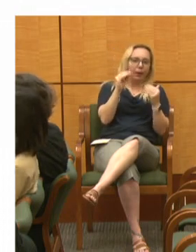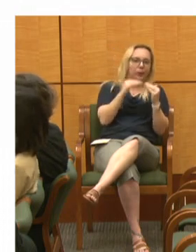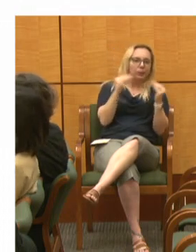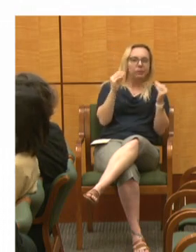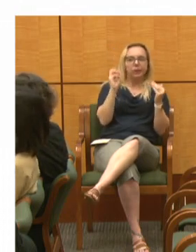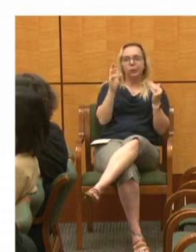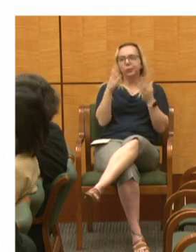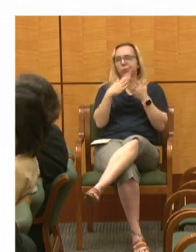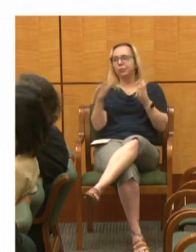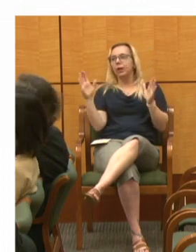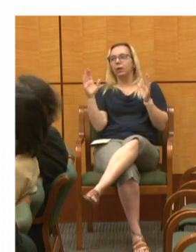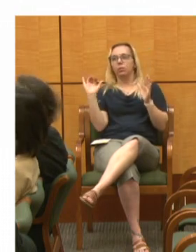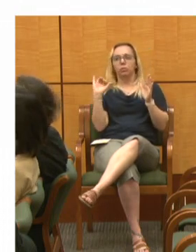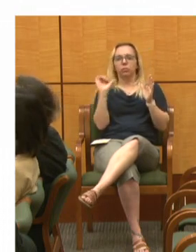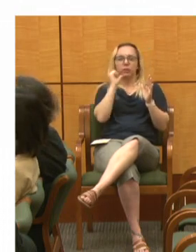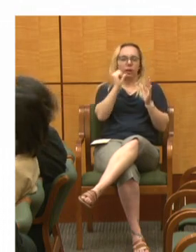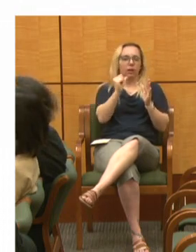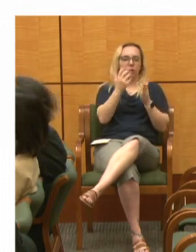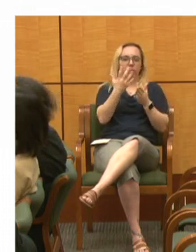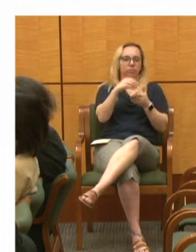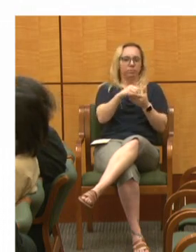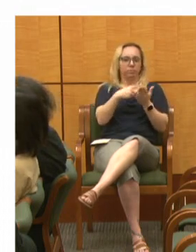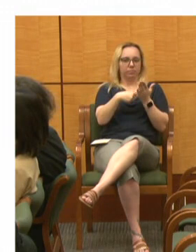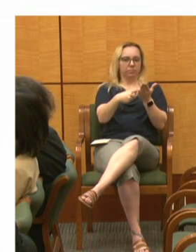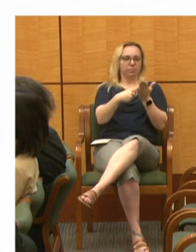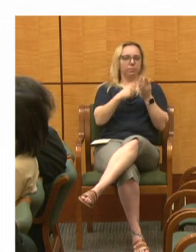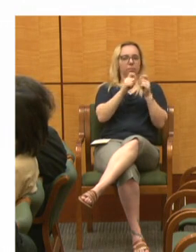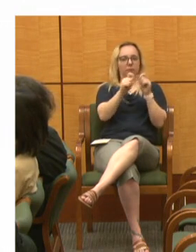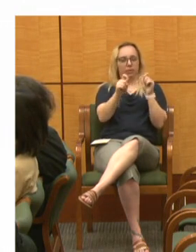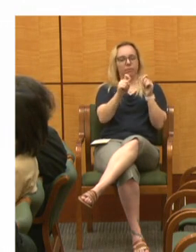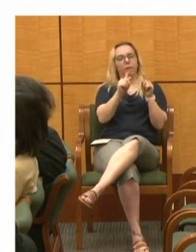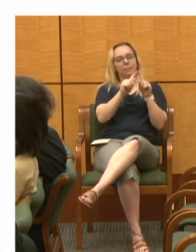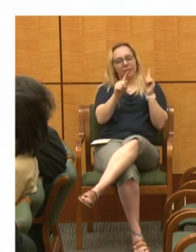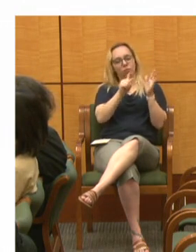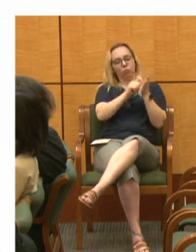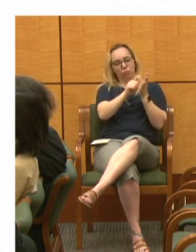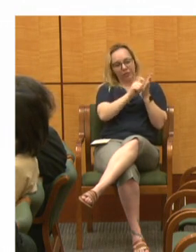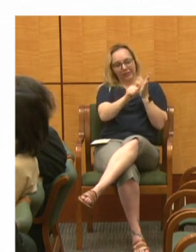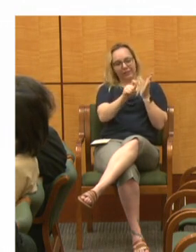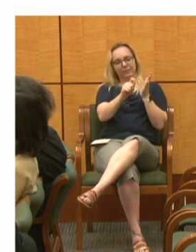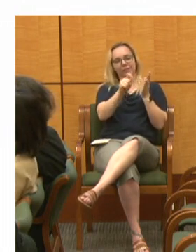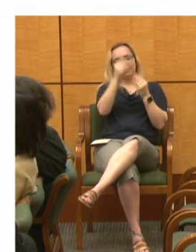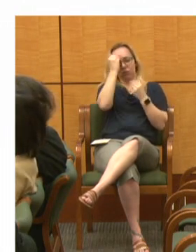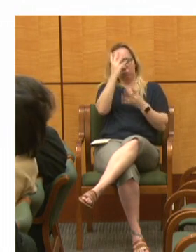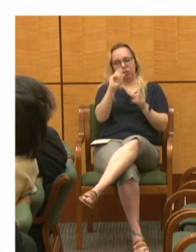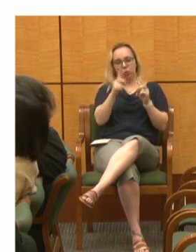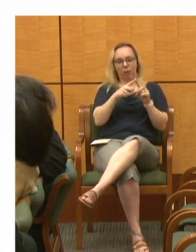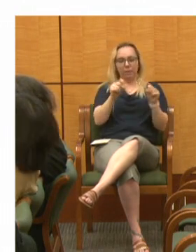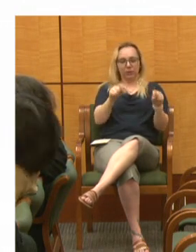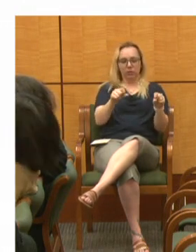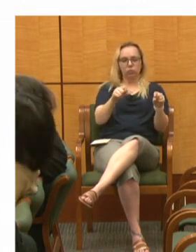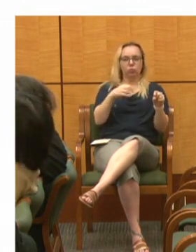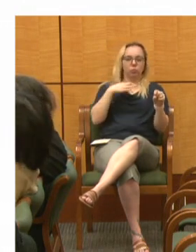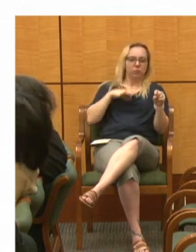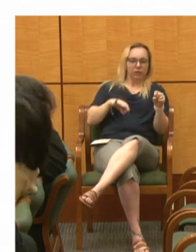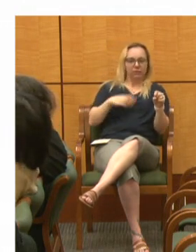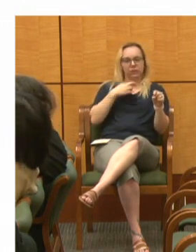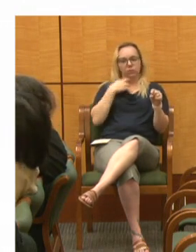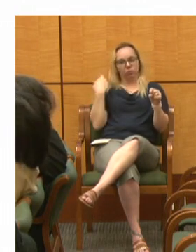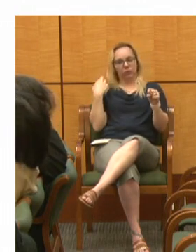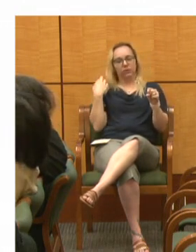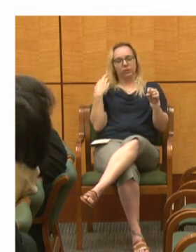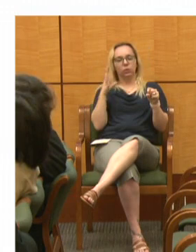to. That is not part of the discussion. But the written information on the potential benefits and risks typically mirrors